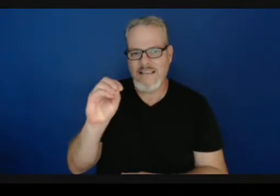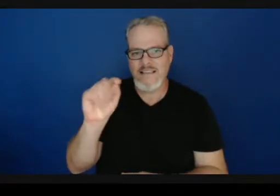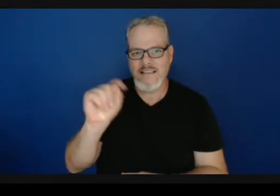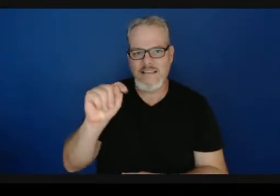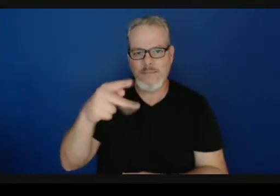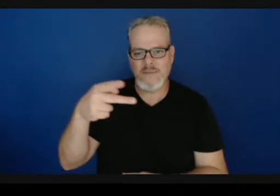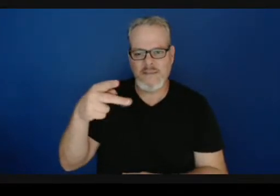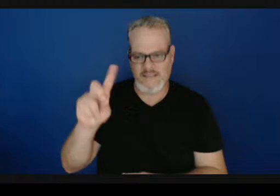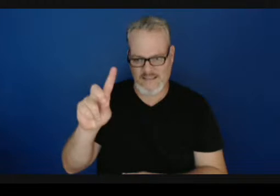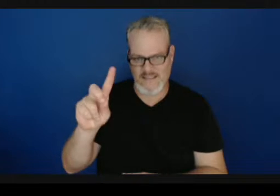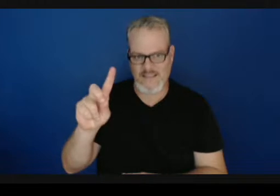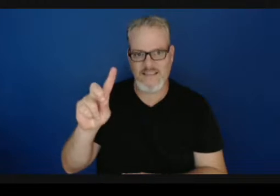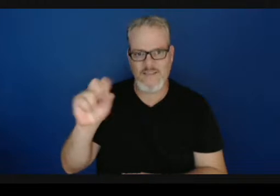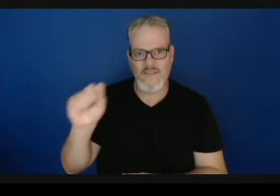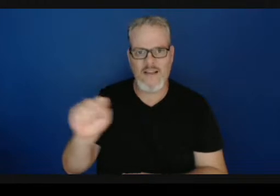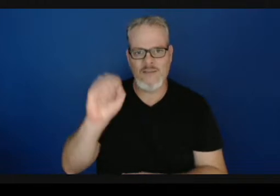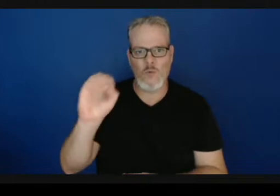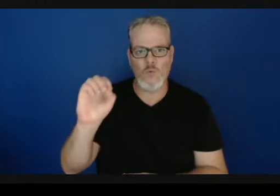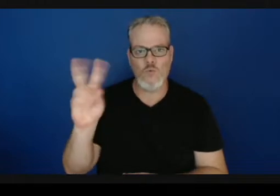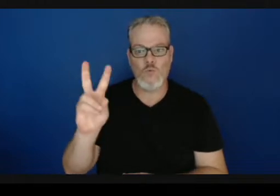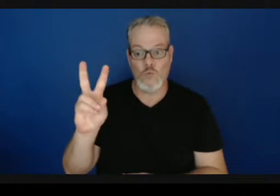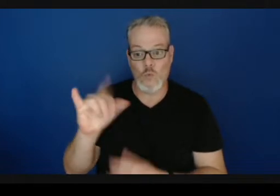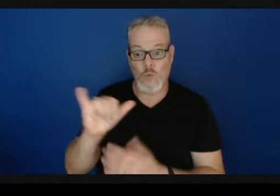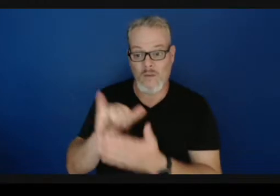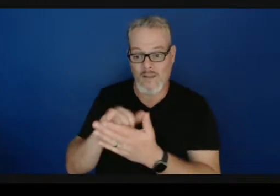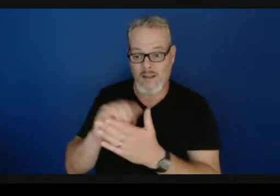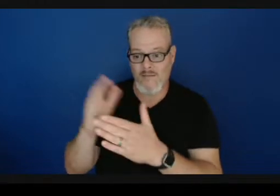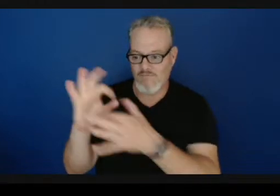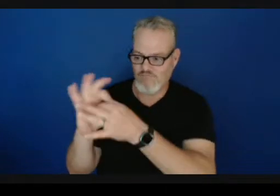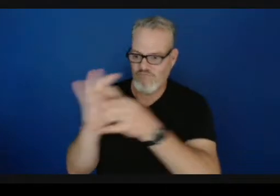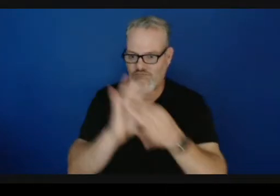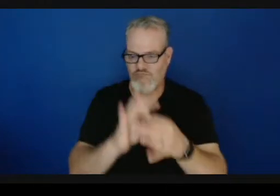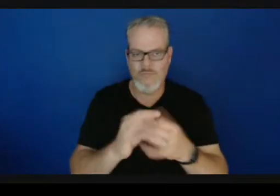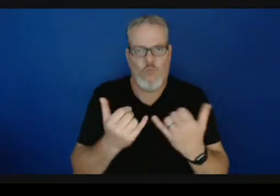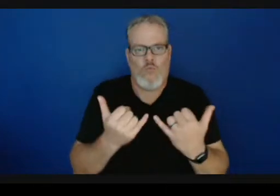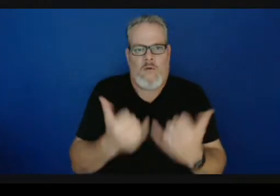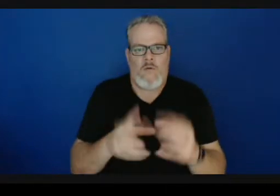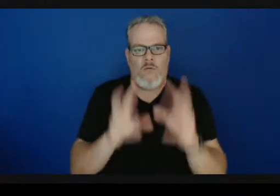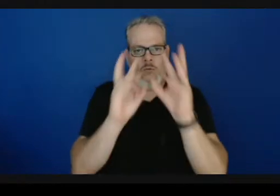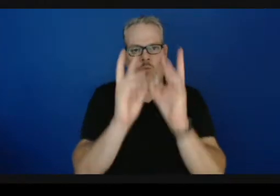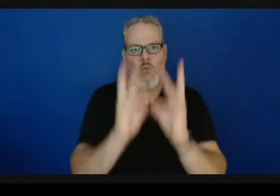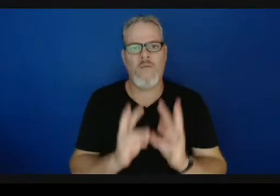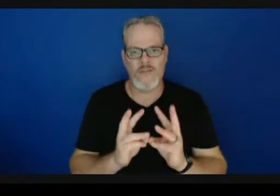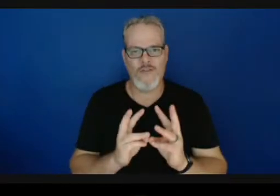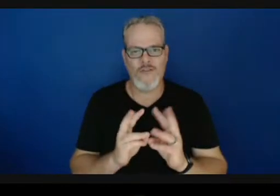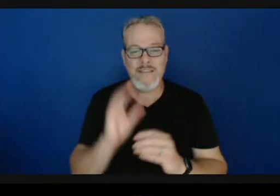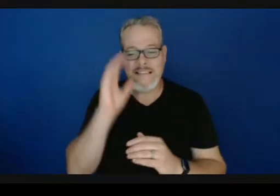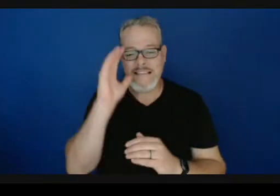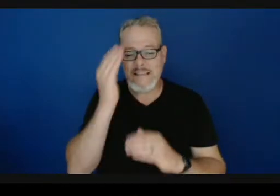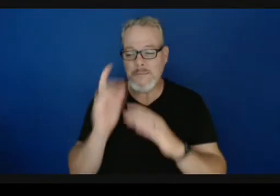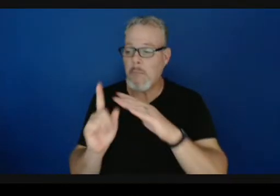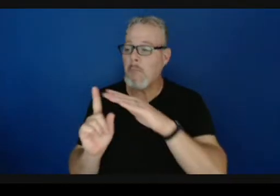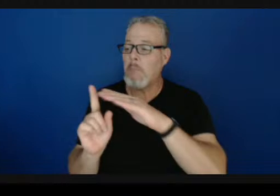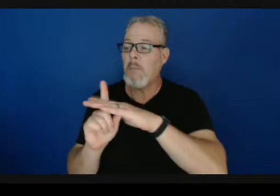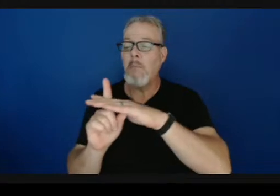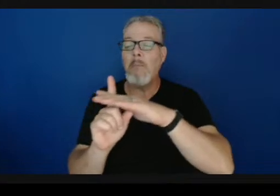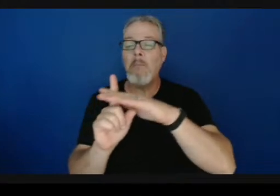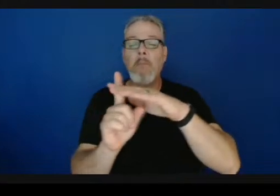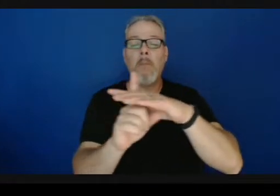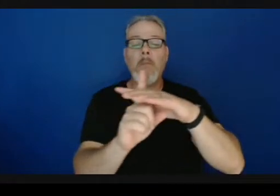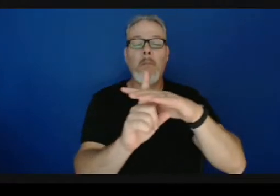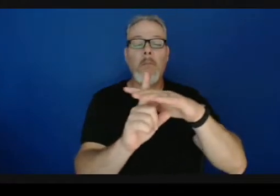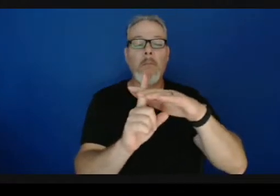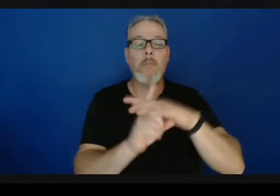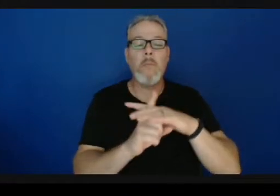right around there, and it disperses with the current weather patterns. And it seems to pop up a few spots of yellow, maybe